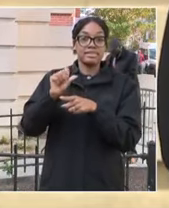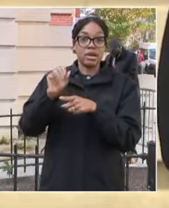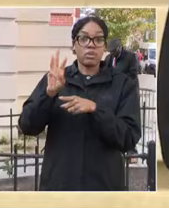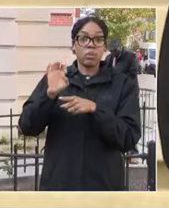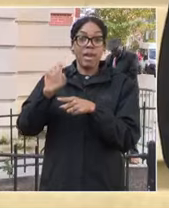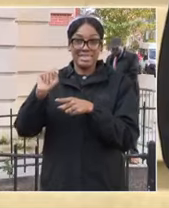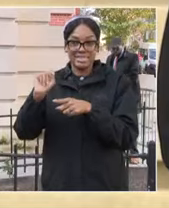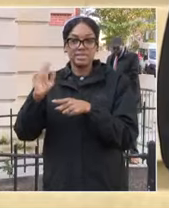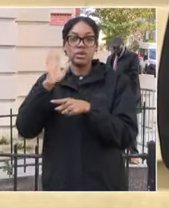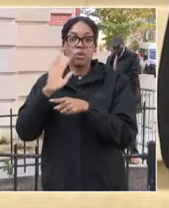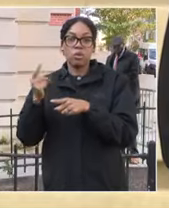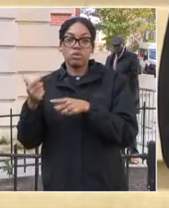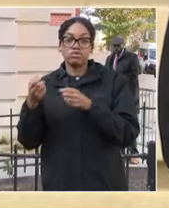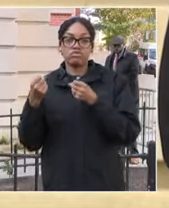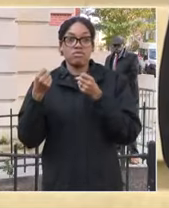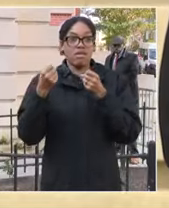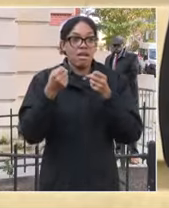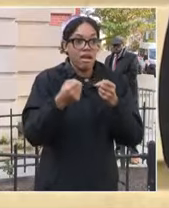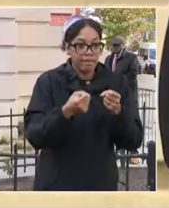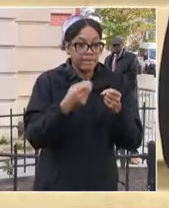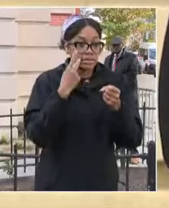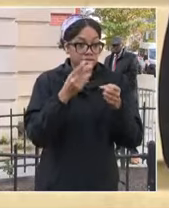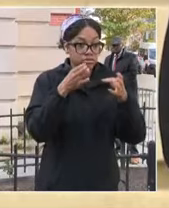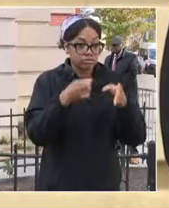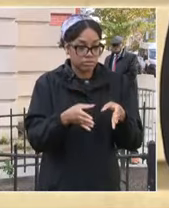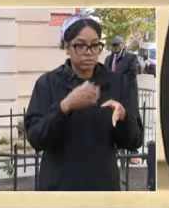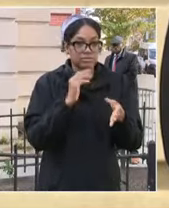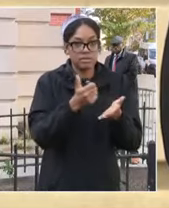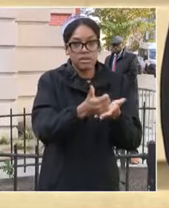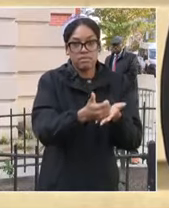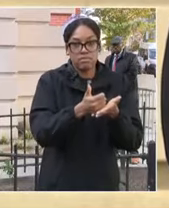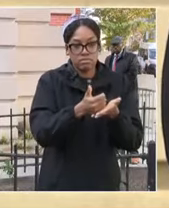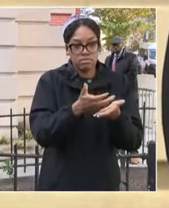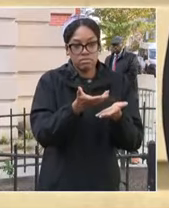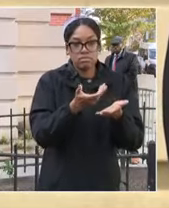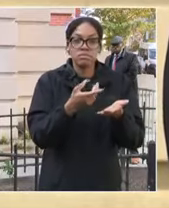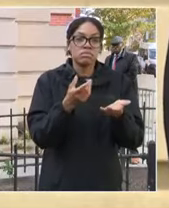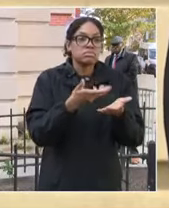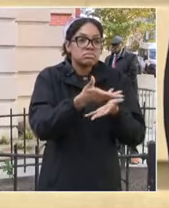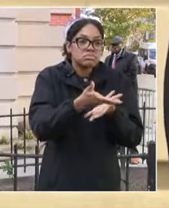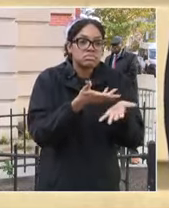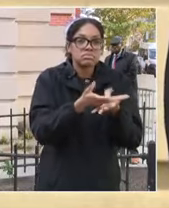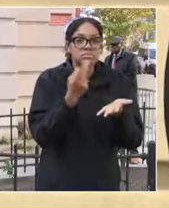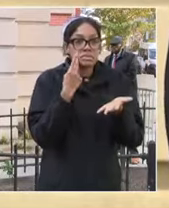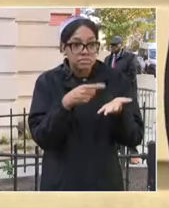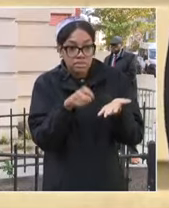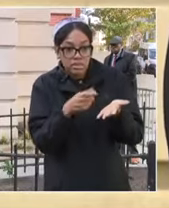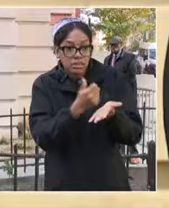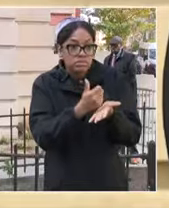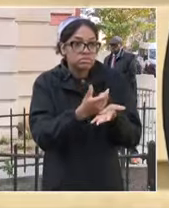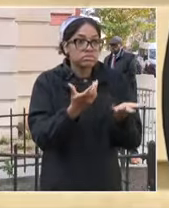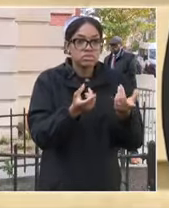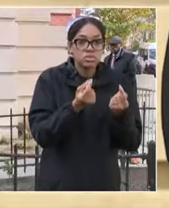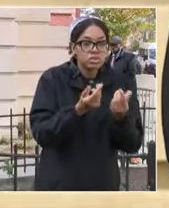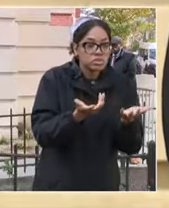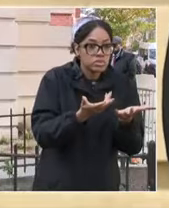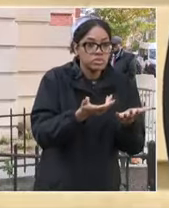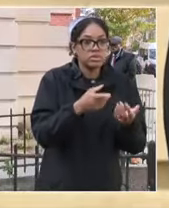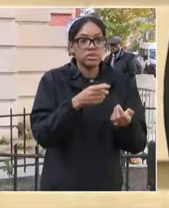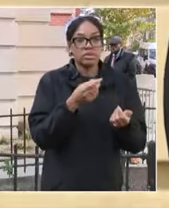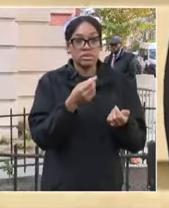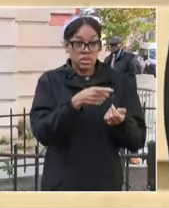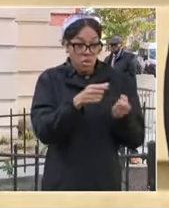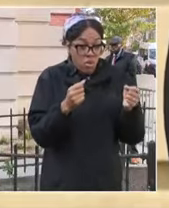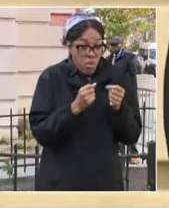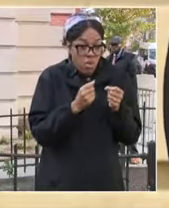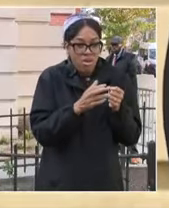shelter. We have room inside. So for many reasons, the safest place for